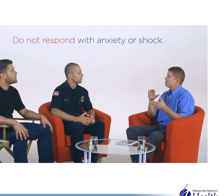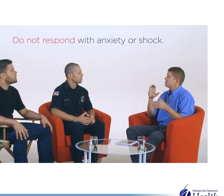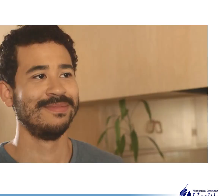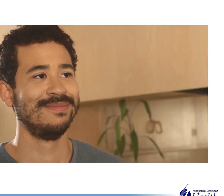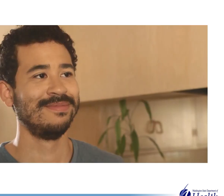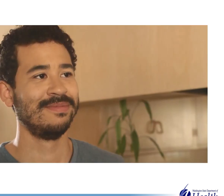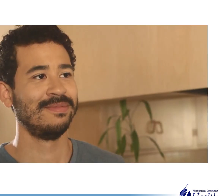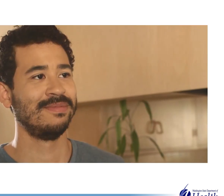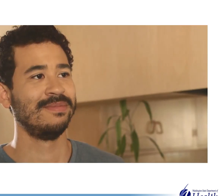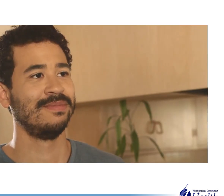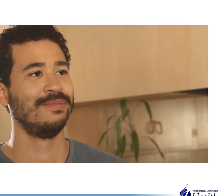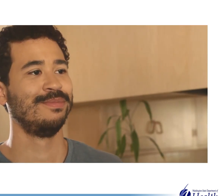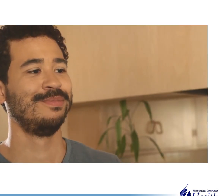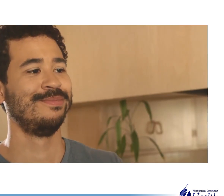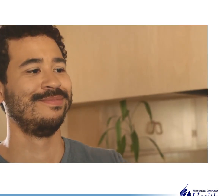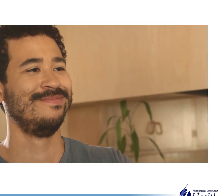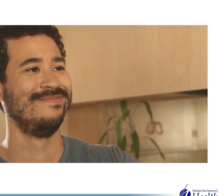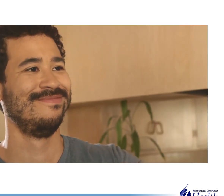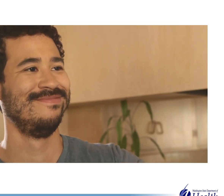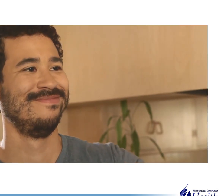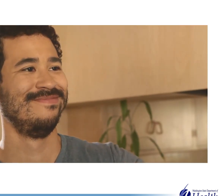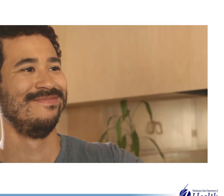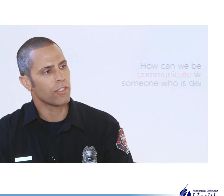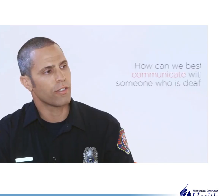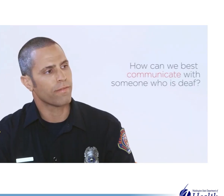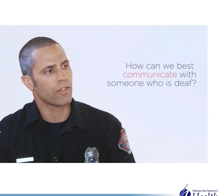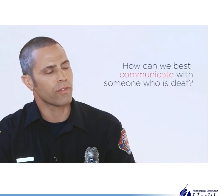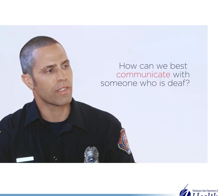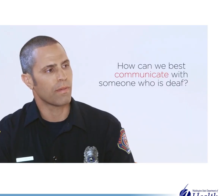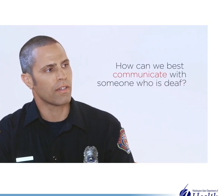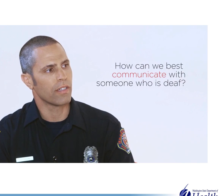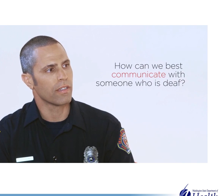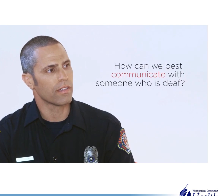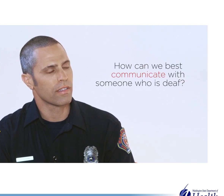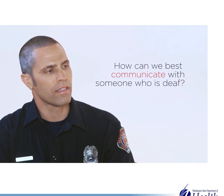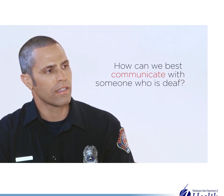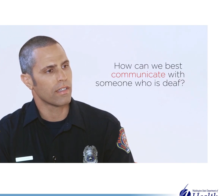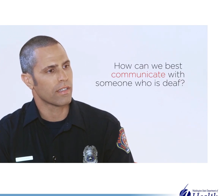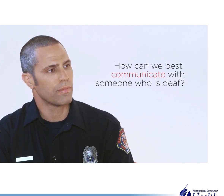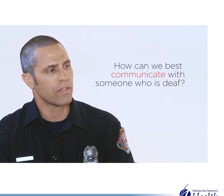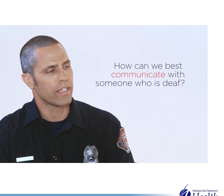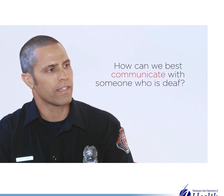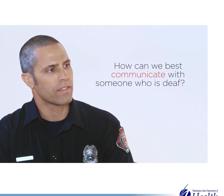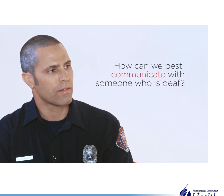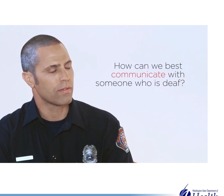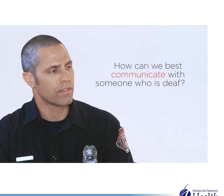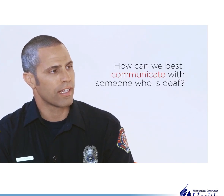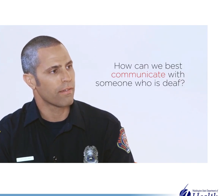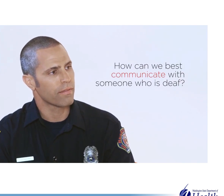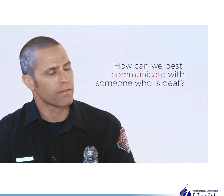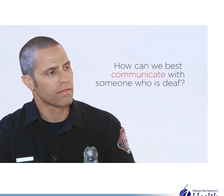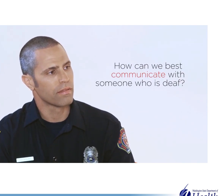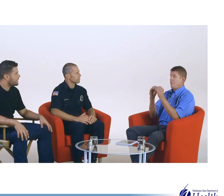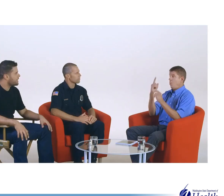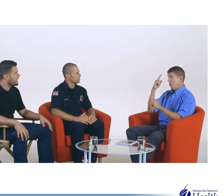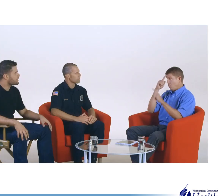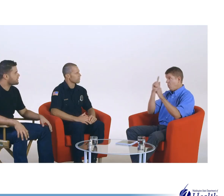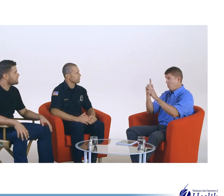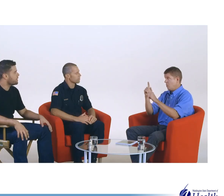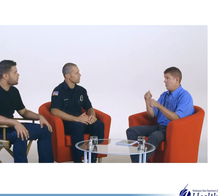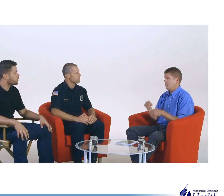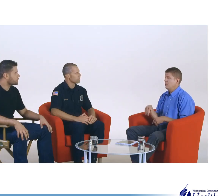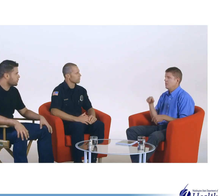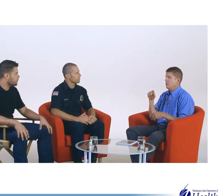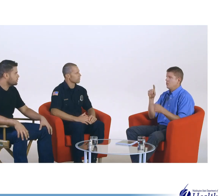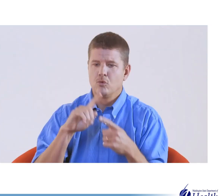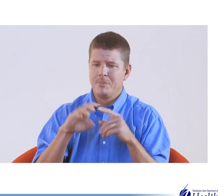shock, but handle the situation calmly. Alan, how should a first responder communicate to someone who is deaf? I